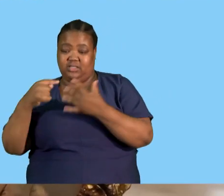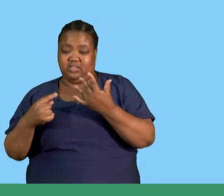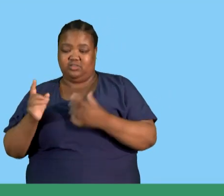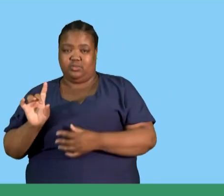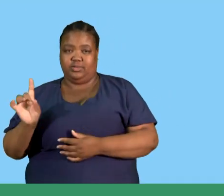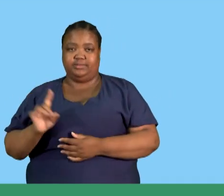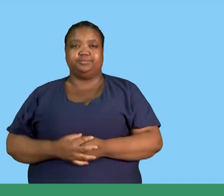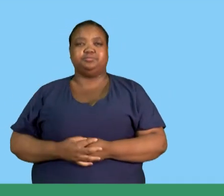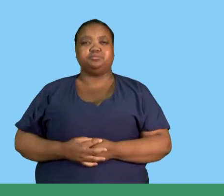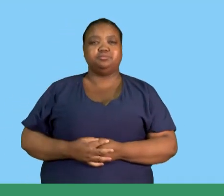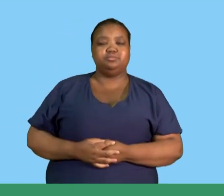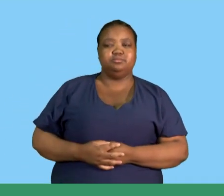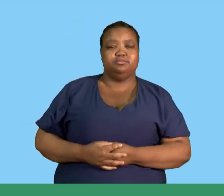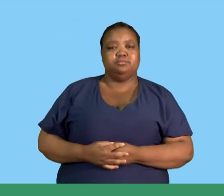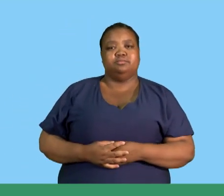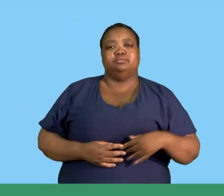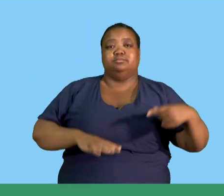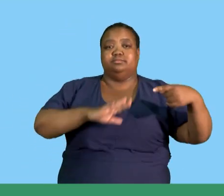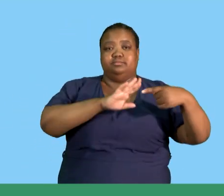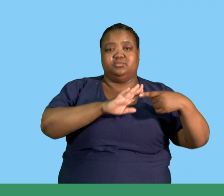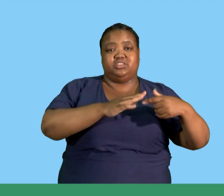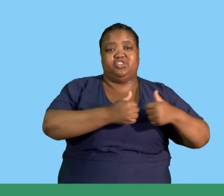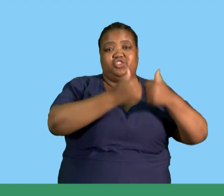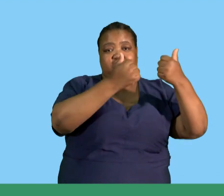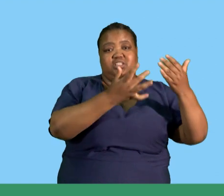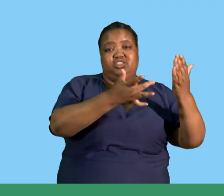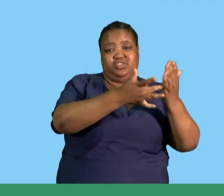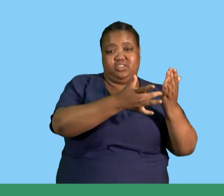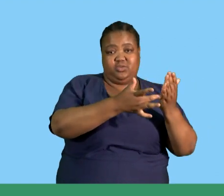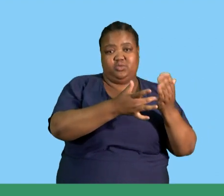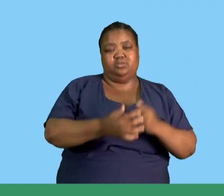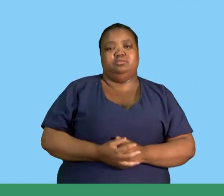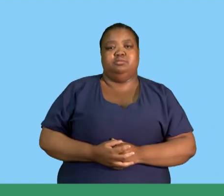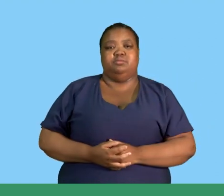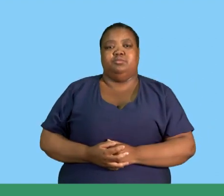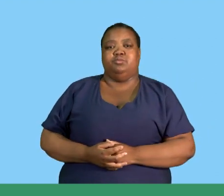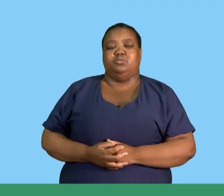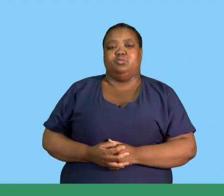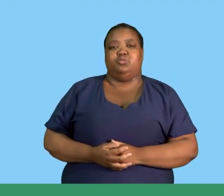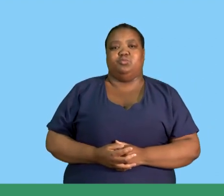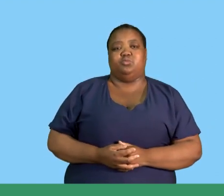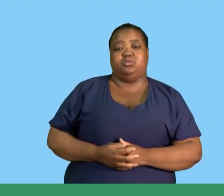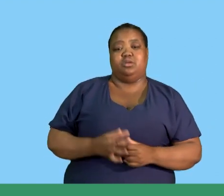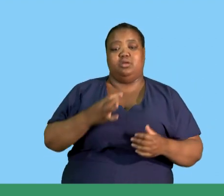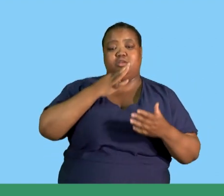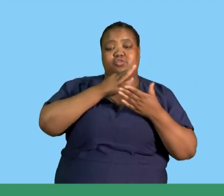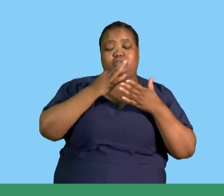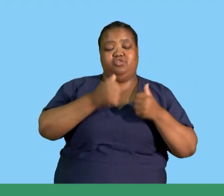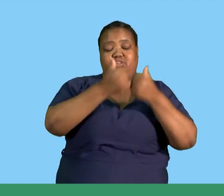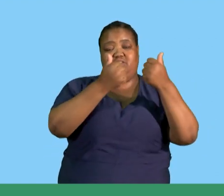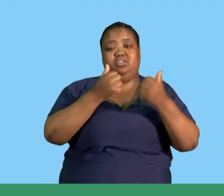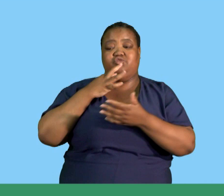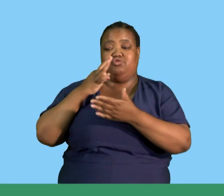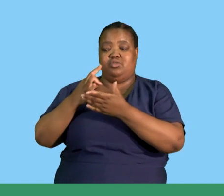recommendations. What do we do? Right, and the recommendations needs to link to what? To the challenge. Right, so there should be a